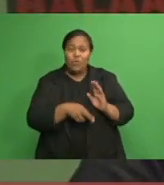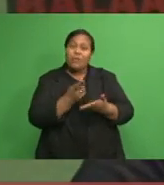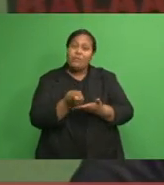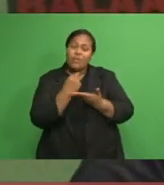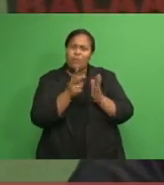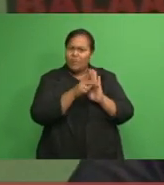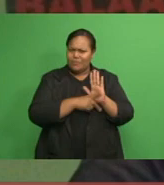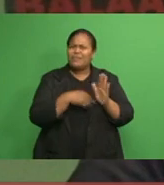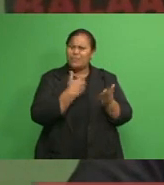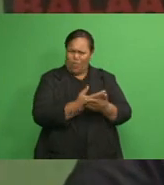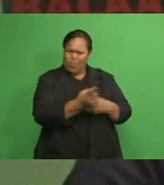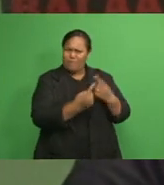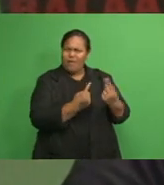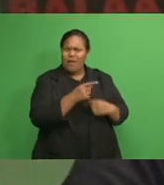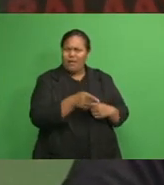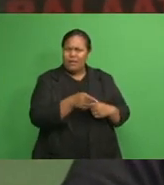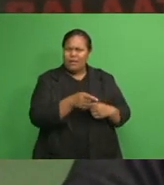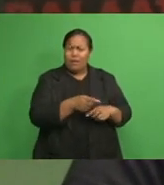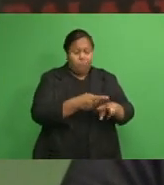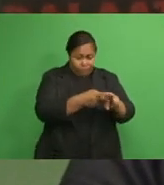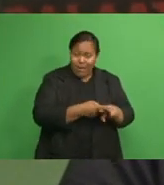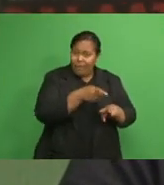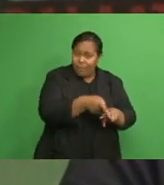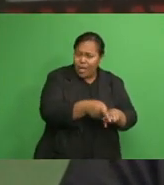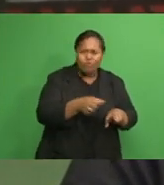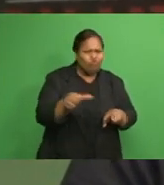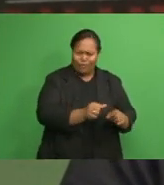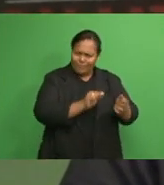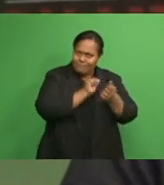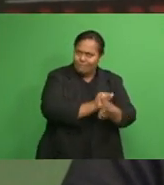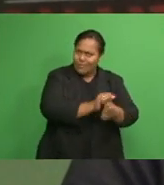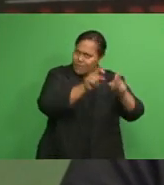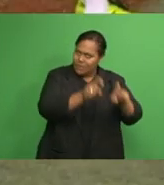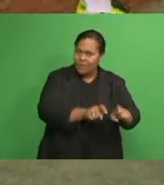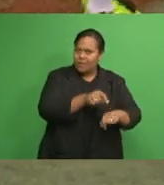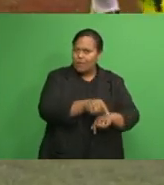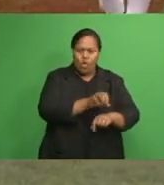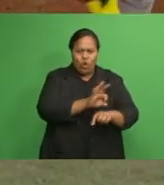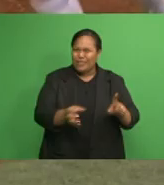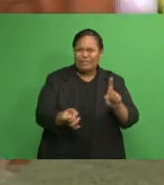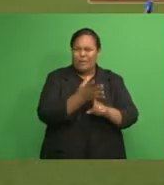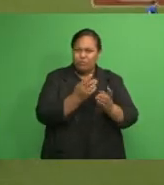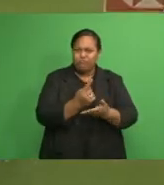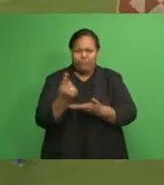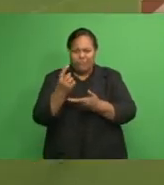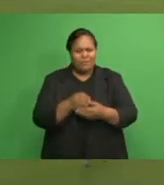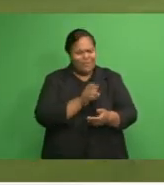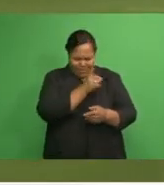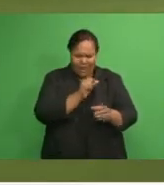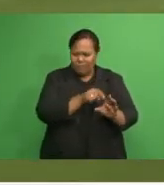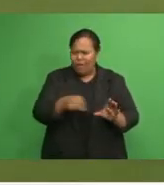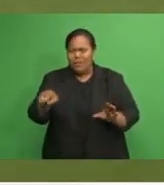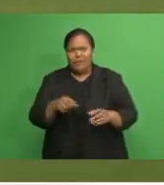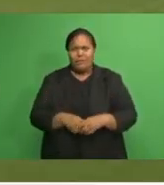And according to that, sex offenders should be kept in maximum prison and they do not have any special privileges. The issue came up after former Fiji